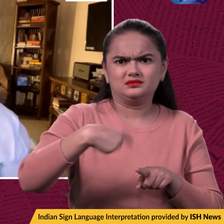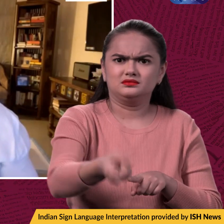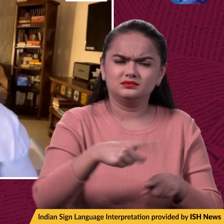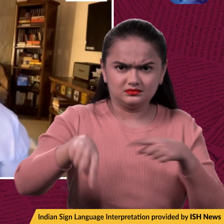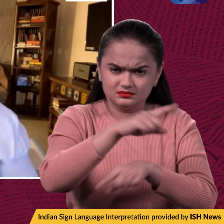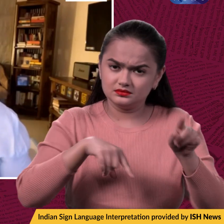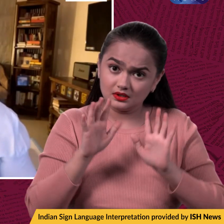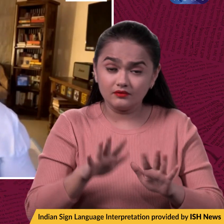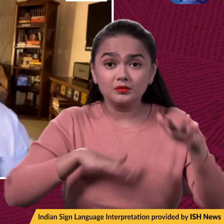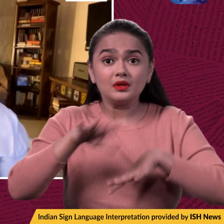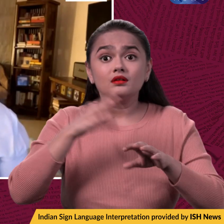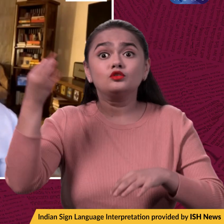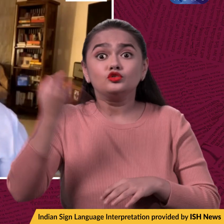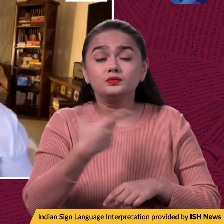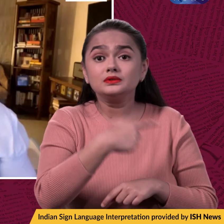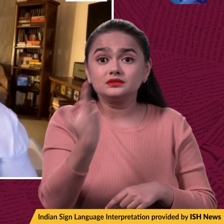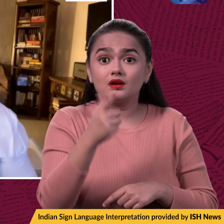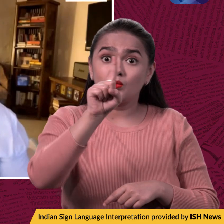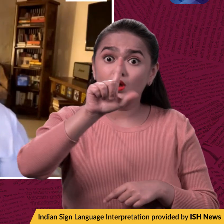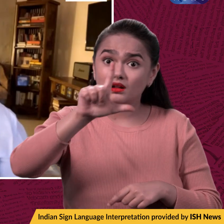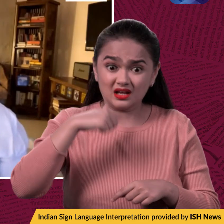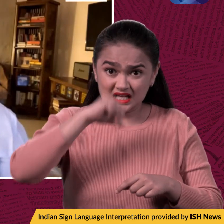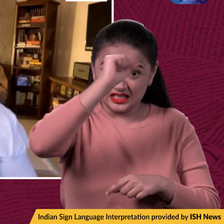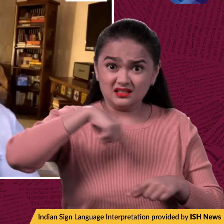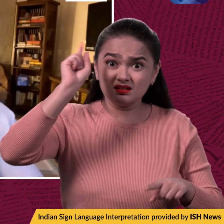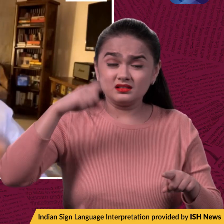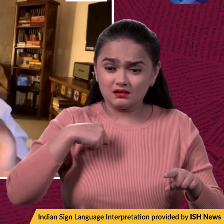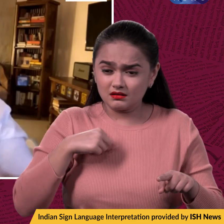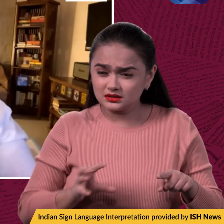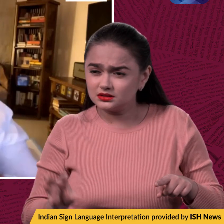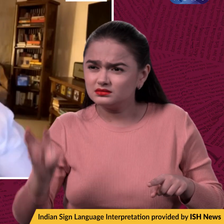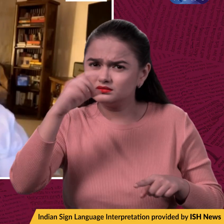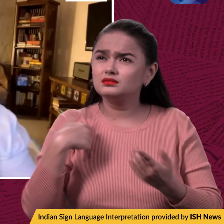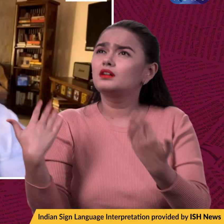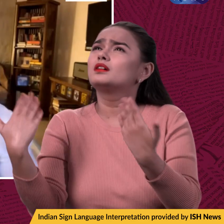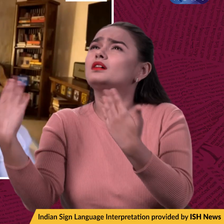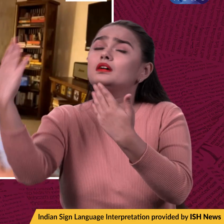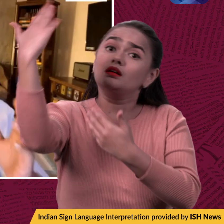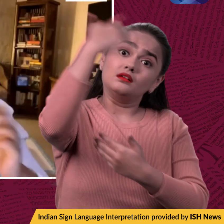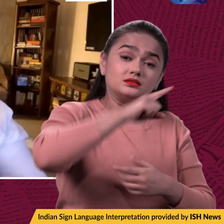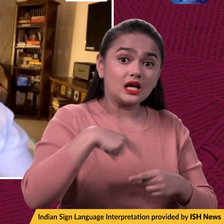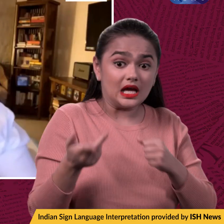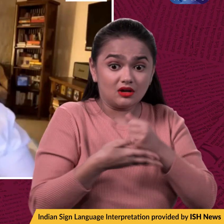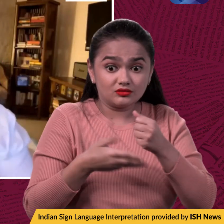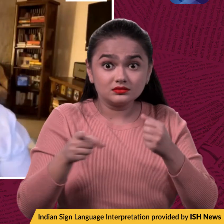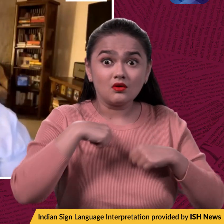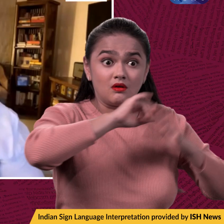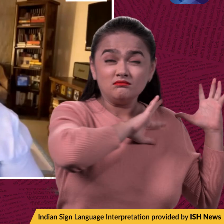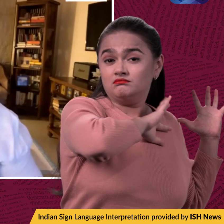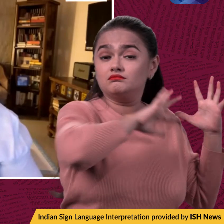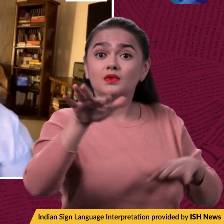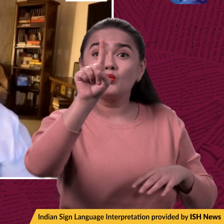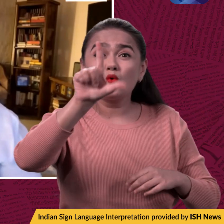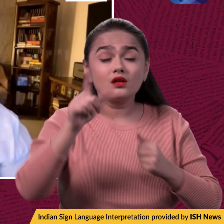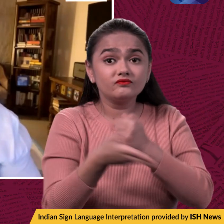travel across the country and draw with him 1 lakh farmers from across the country who support reforms in agriculture and bring them to Delhi. He